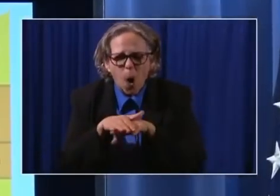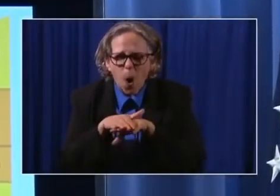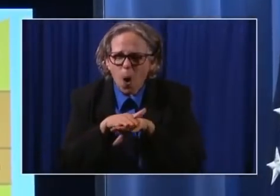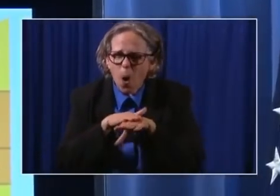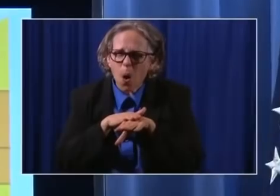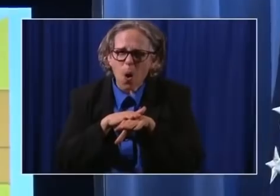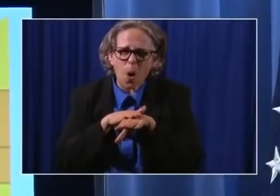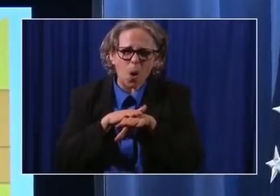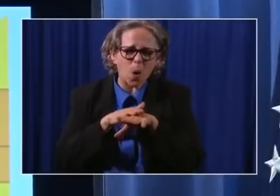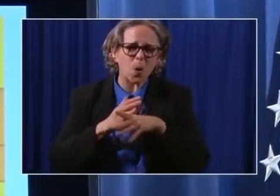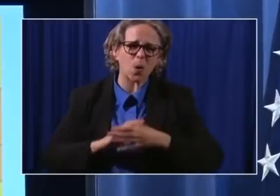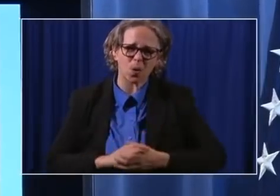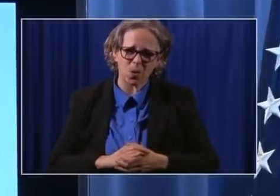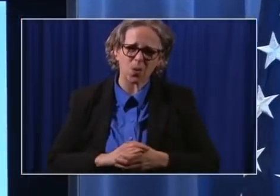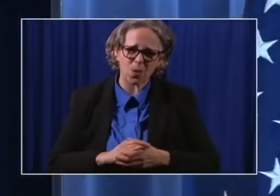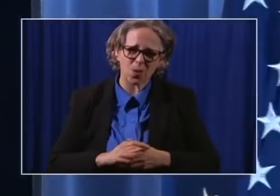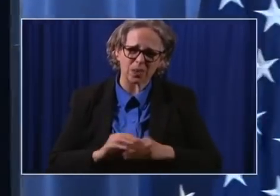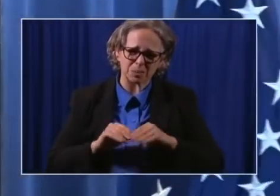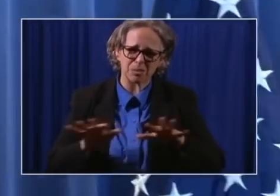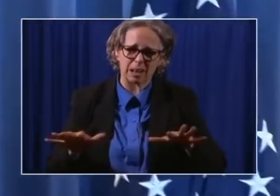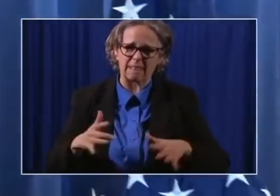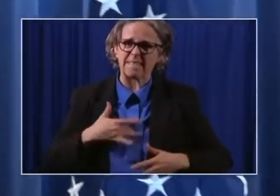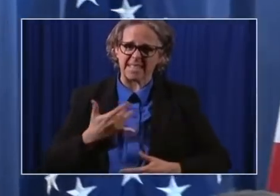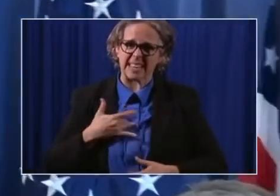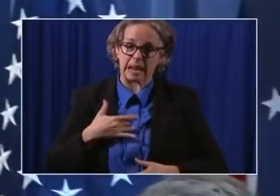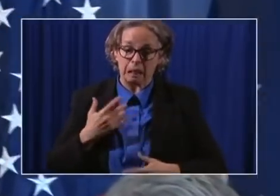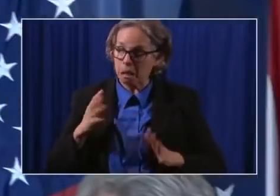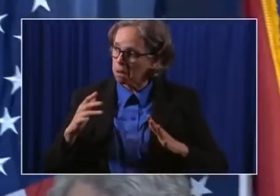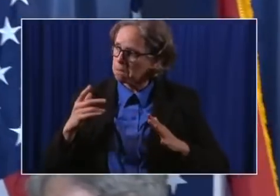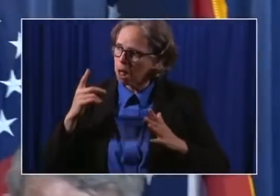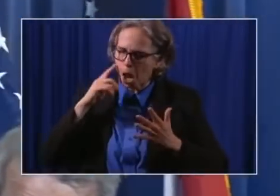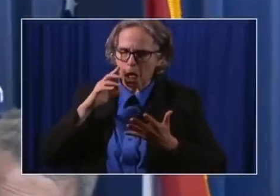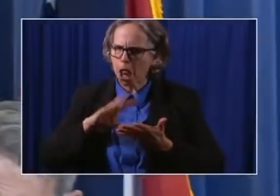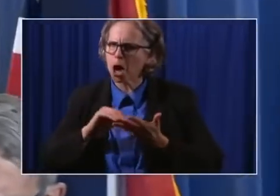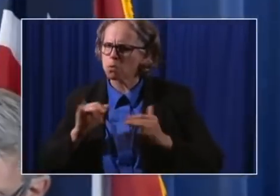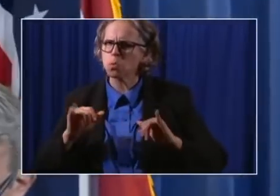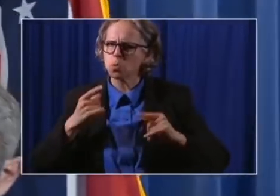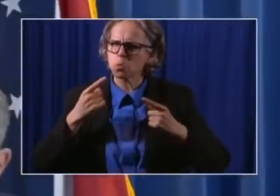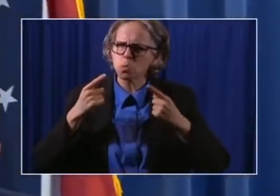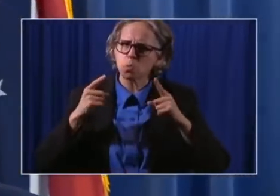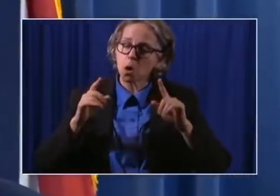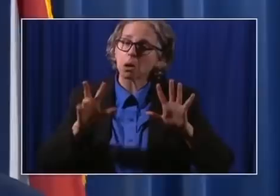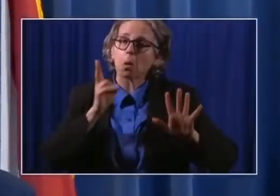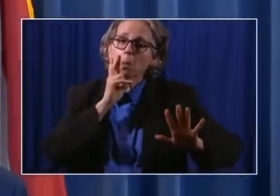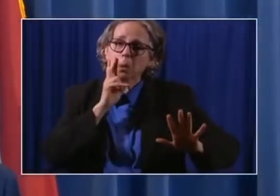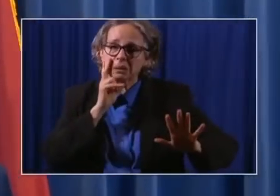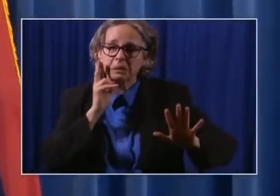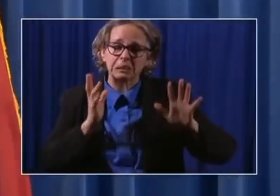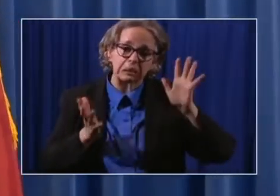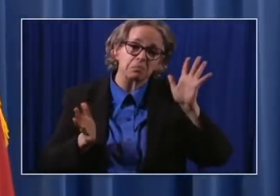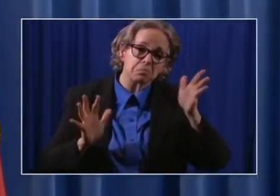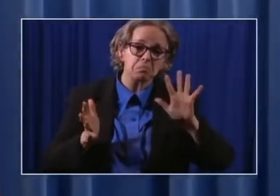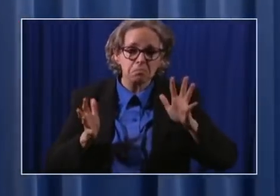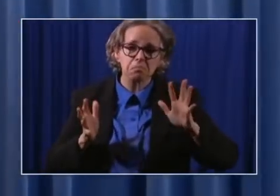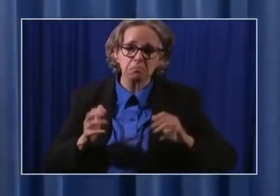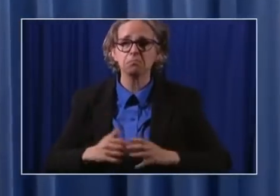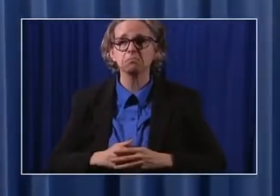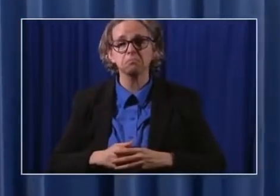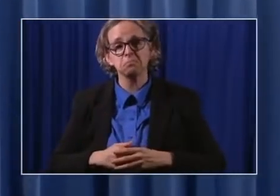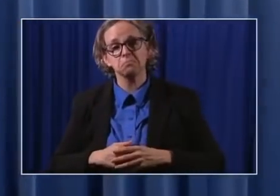got to wait, but we think that that is certainly the mask wearing is helping in those counties because we've seen that